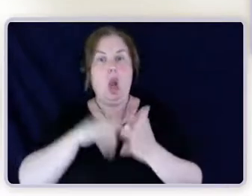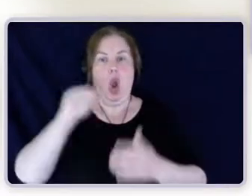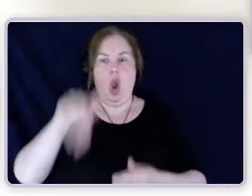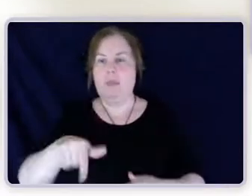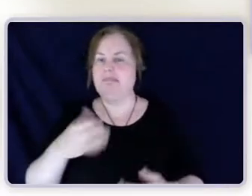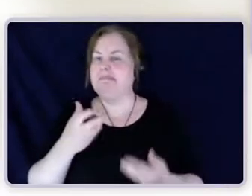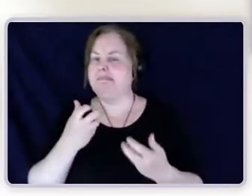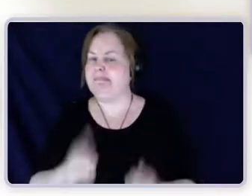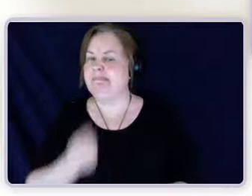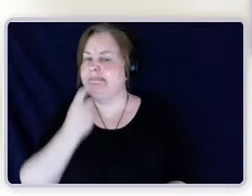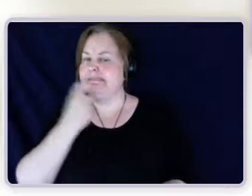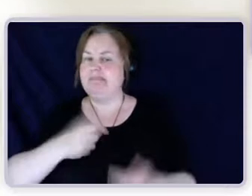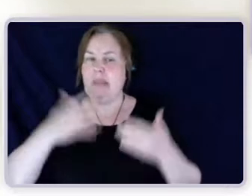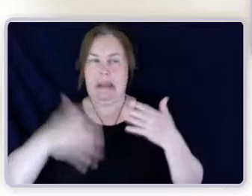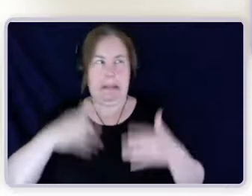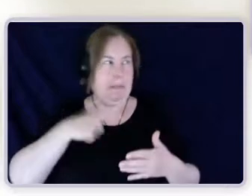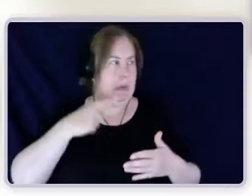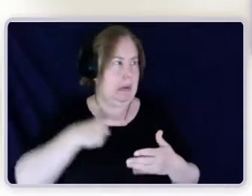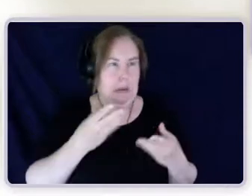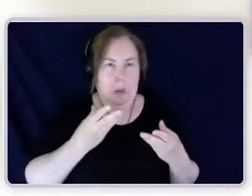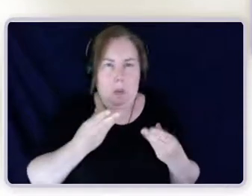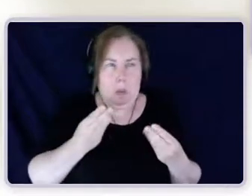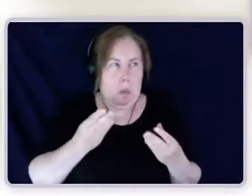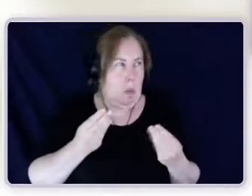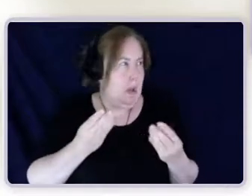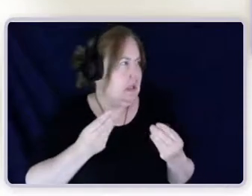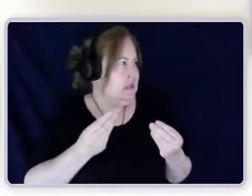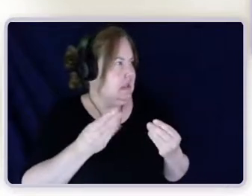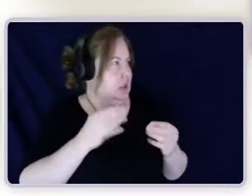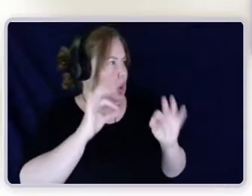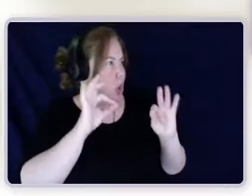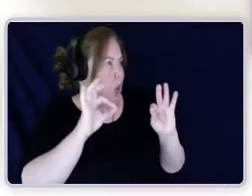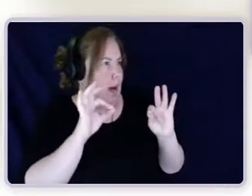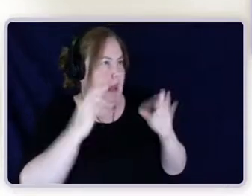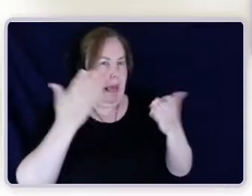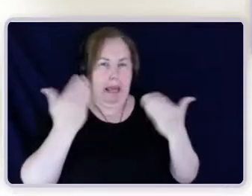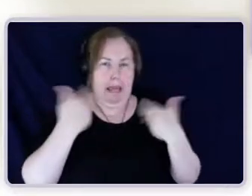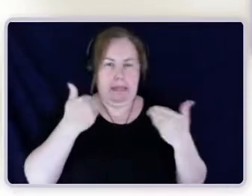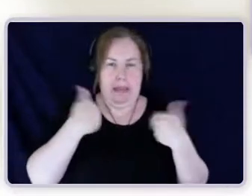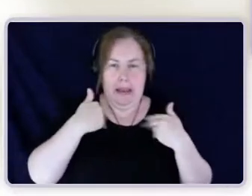squalid, hoarded with wet and dry material and unhygienic.